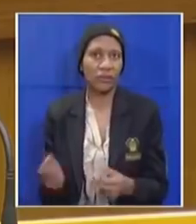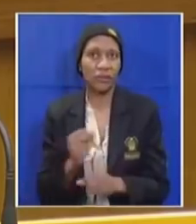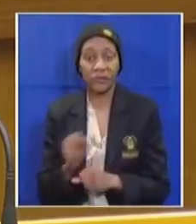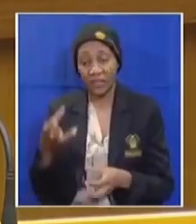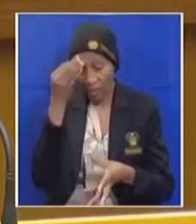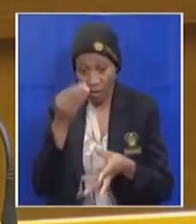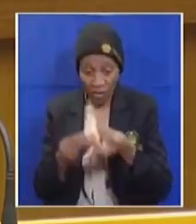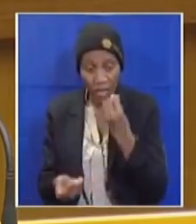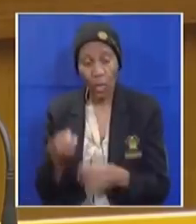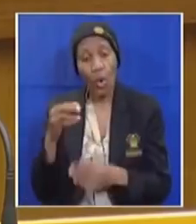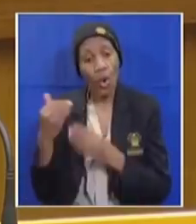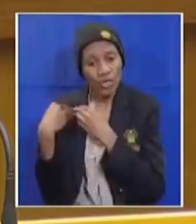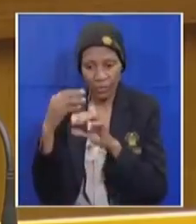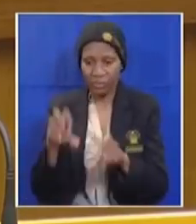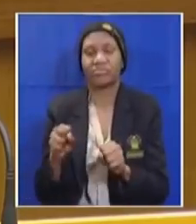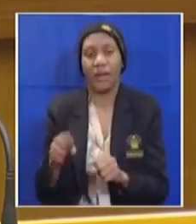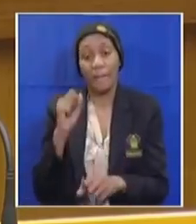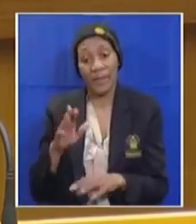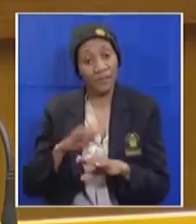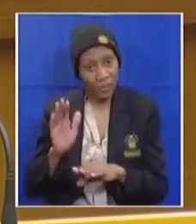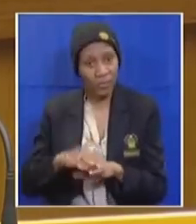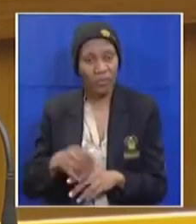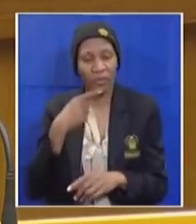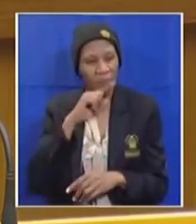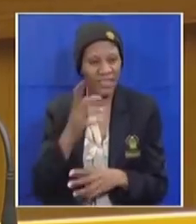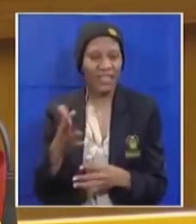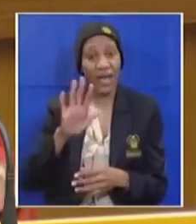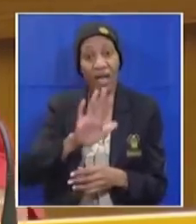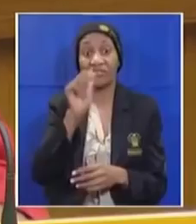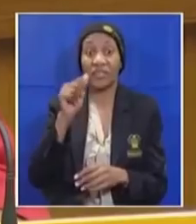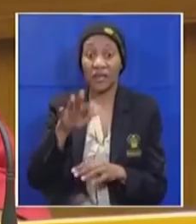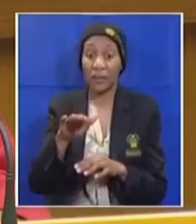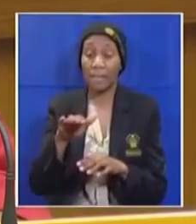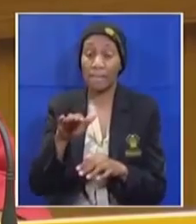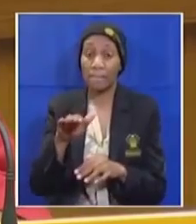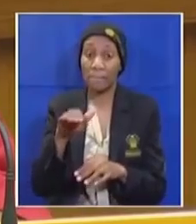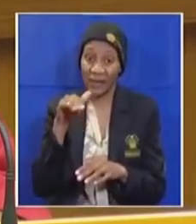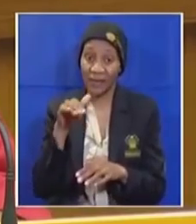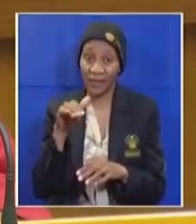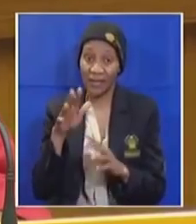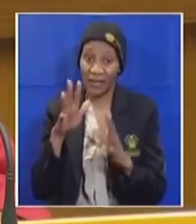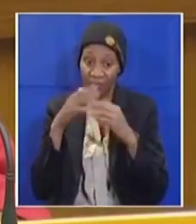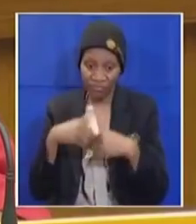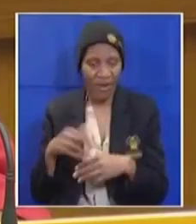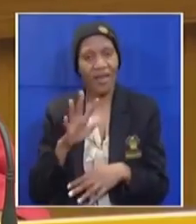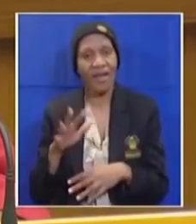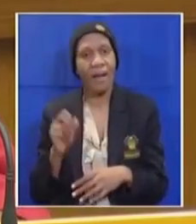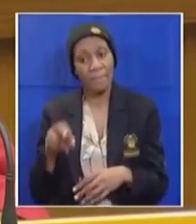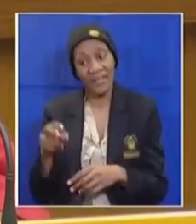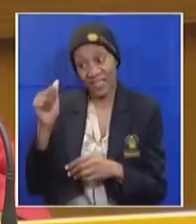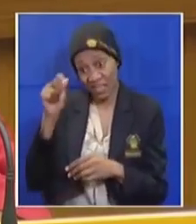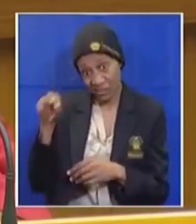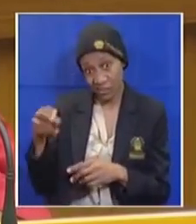or responsibilities. Instead, they want to pretend like African Bank did not collapse because of their reckless lending, poor oversight, and